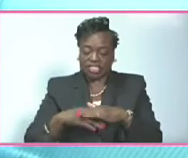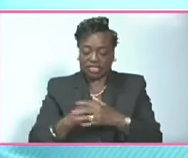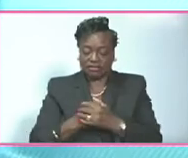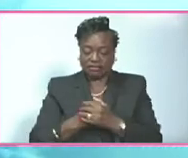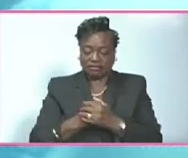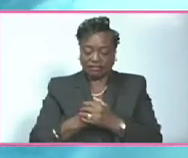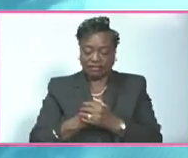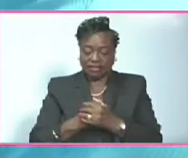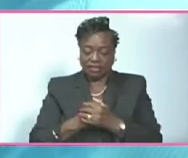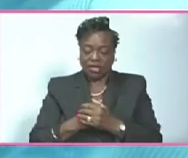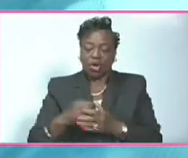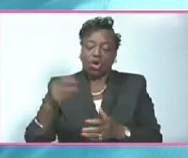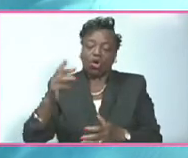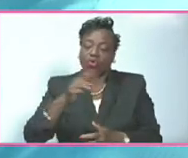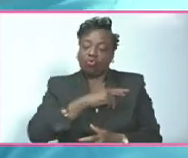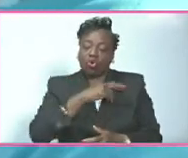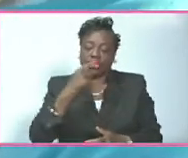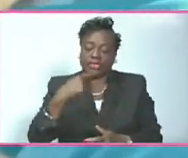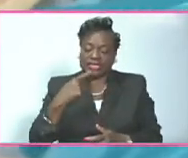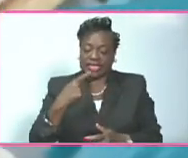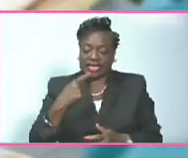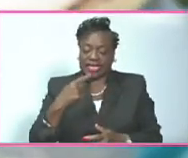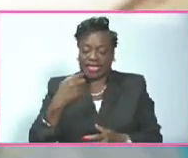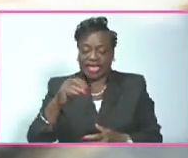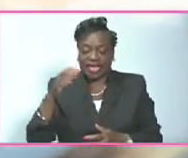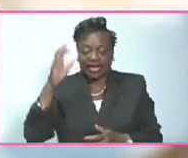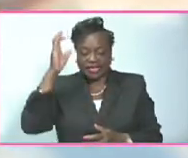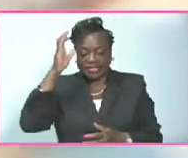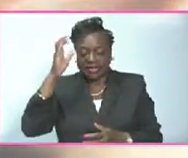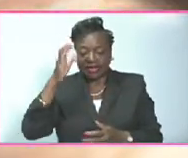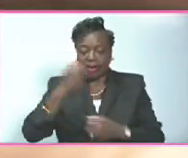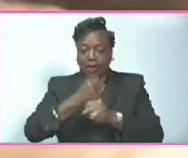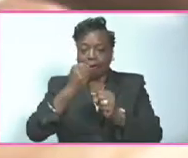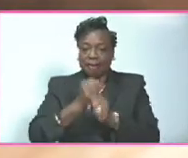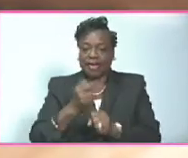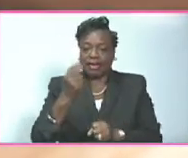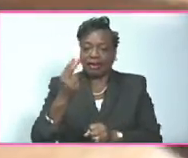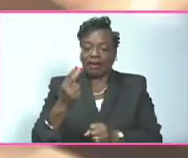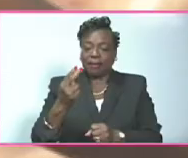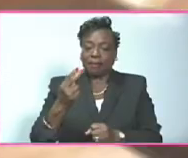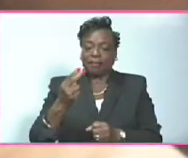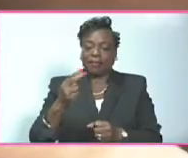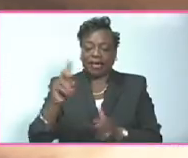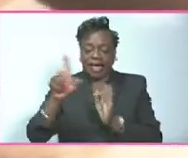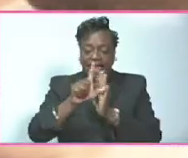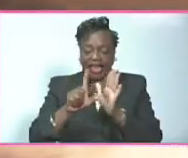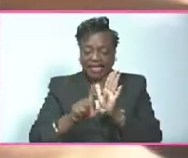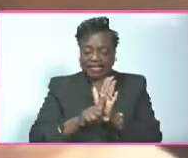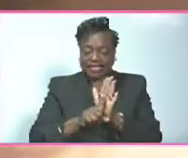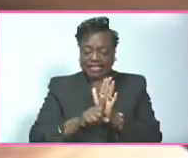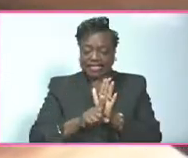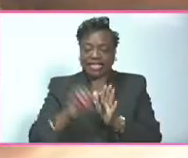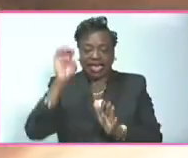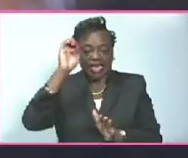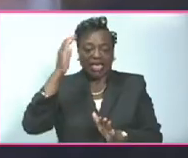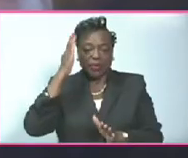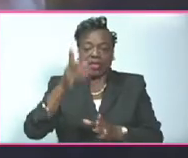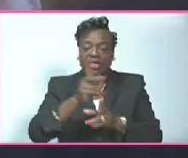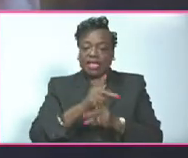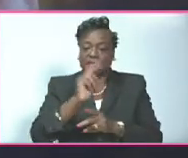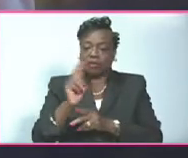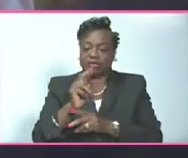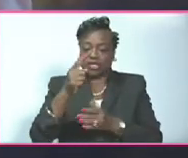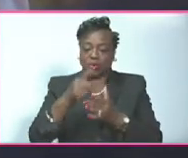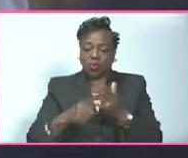flower. Rolle says he's considered makeup lessons to perfect the use of this medium, but in the meantime, he'll keep using whatever he can to